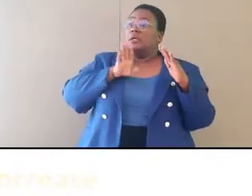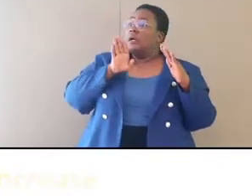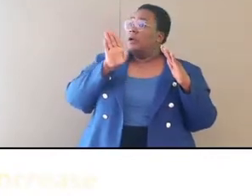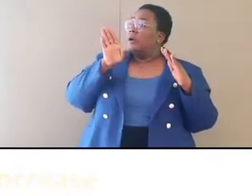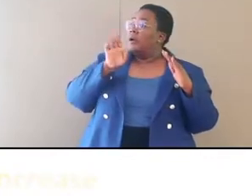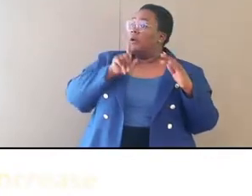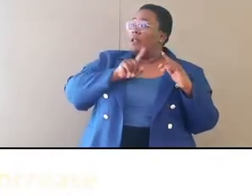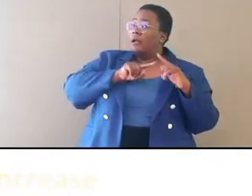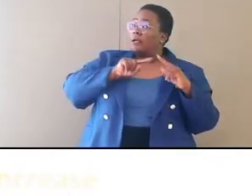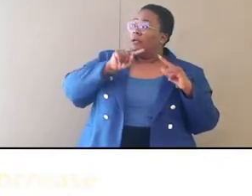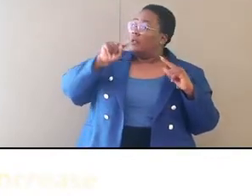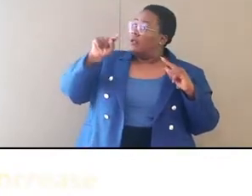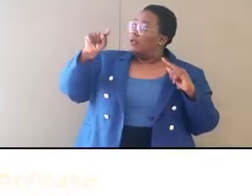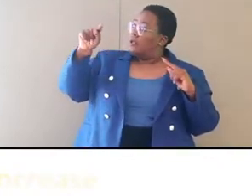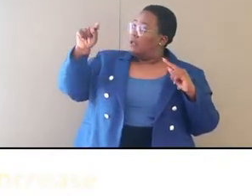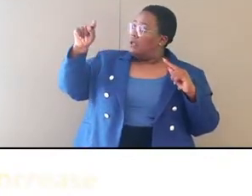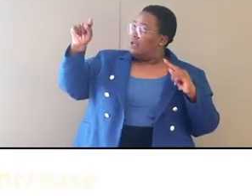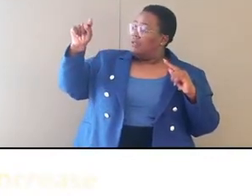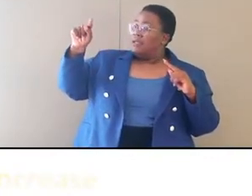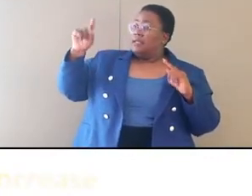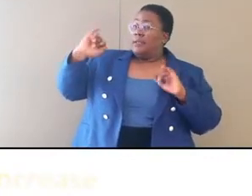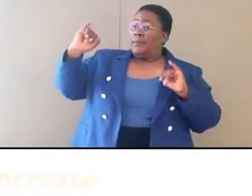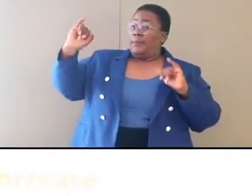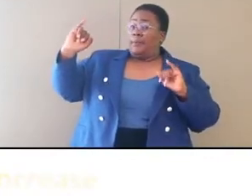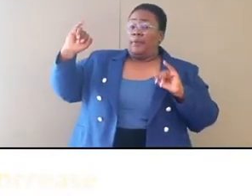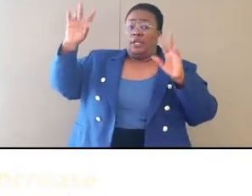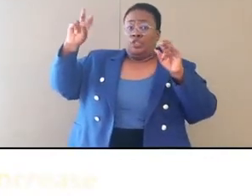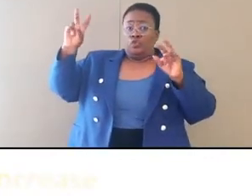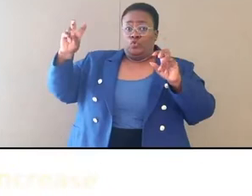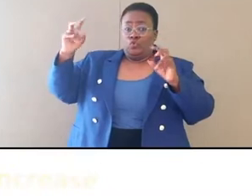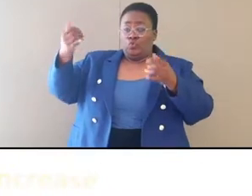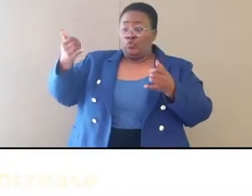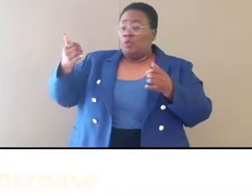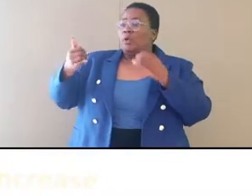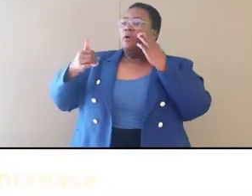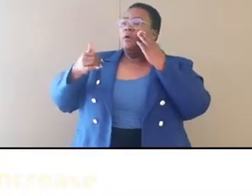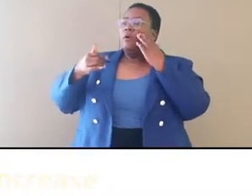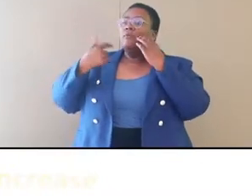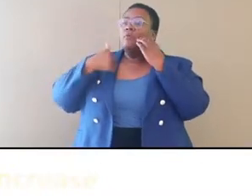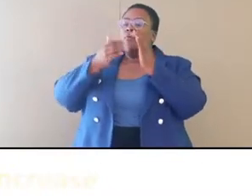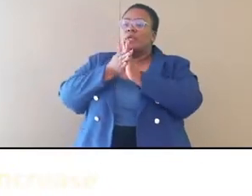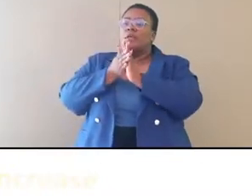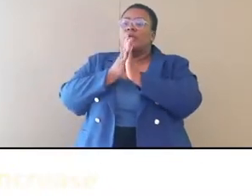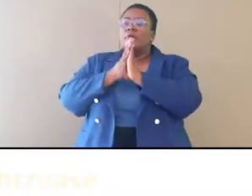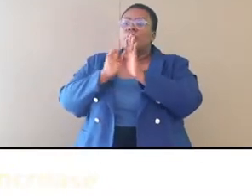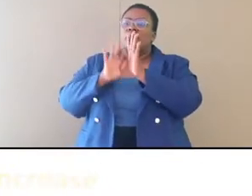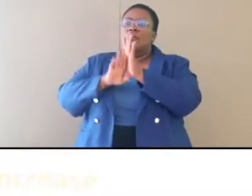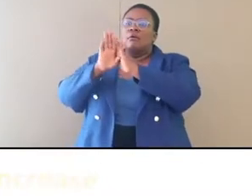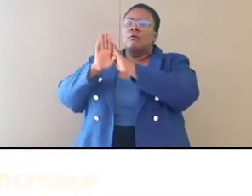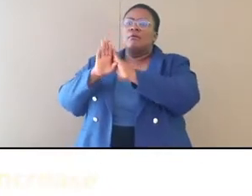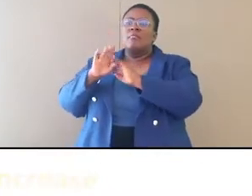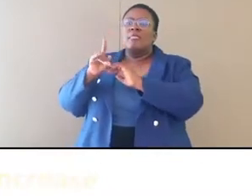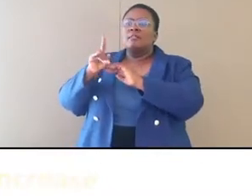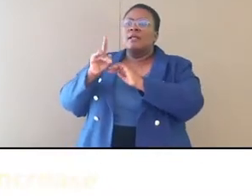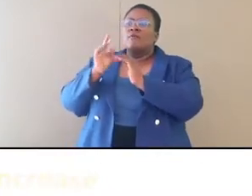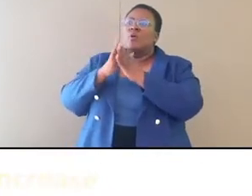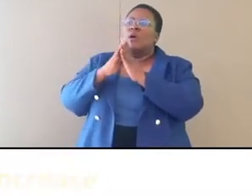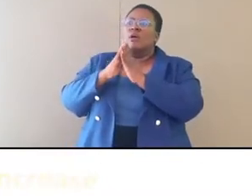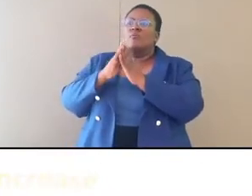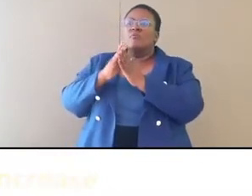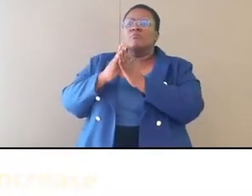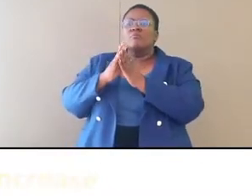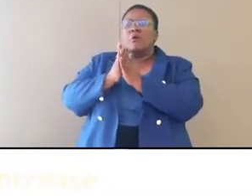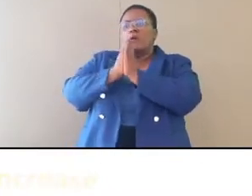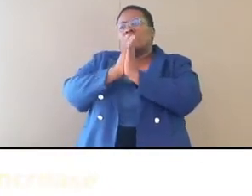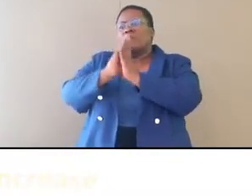issue. It also means that even asking to increase the child support grant to the food poverty line is not asking for something more. It's simply